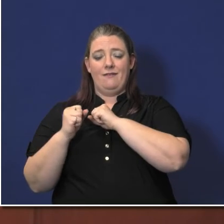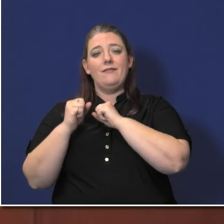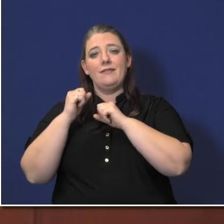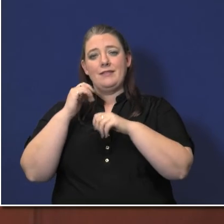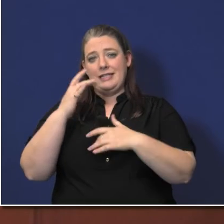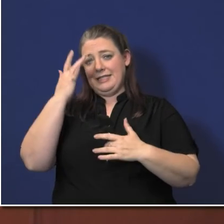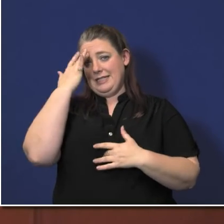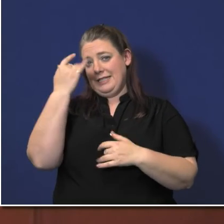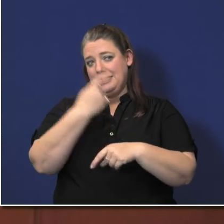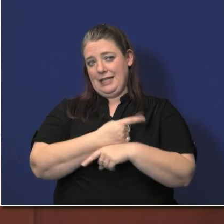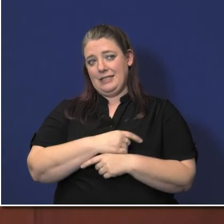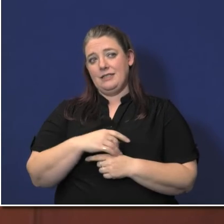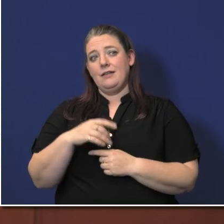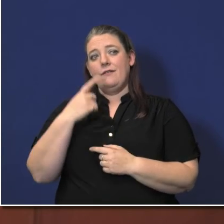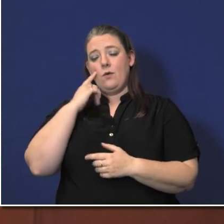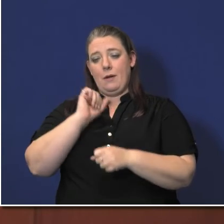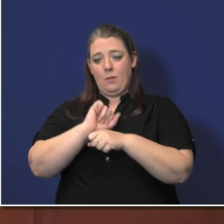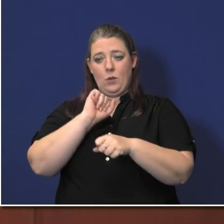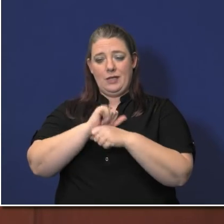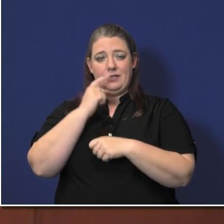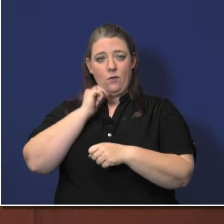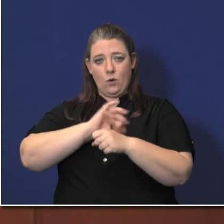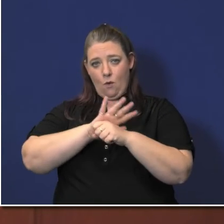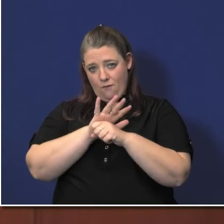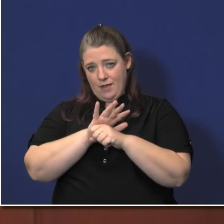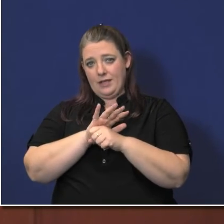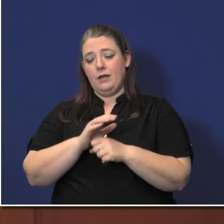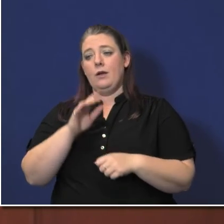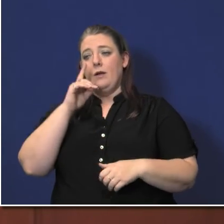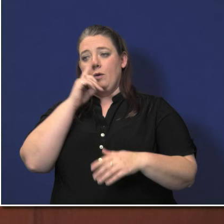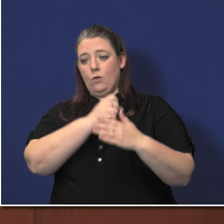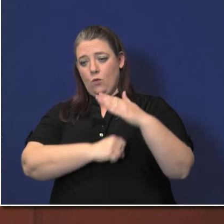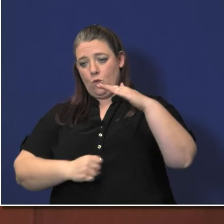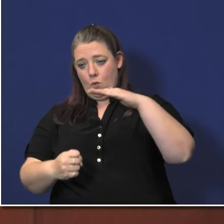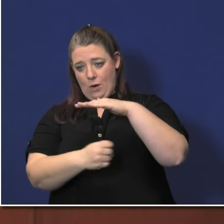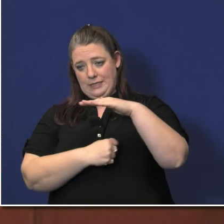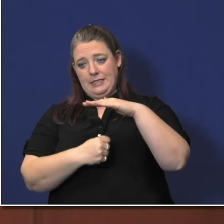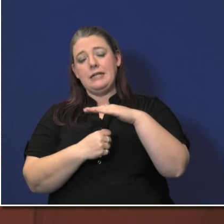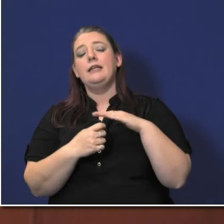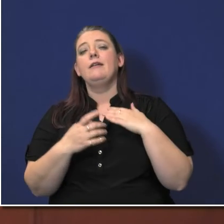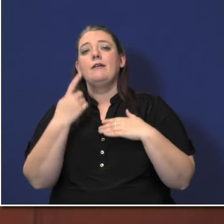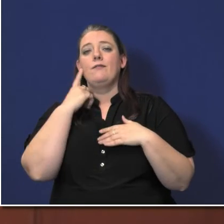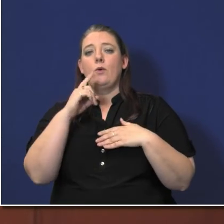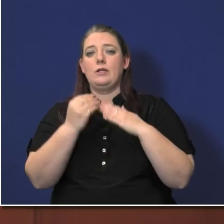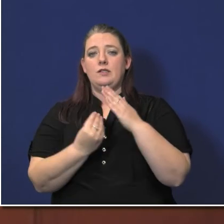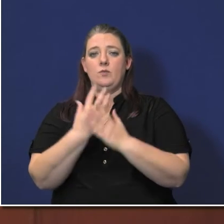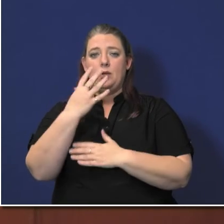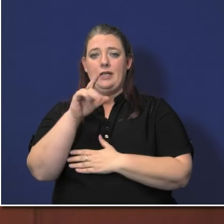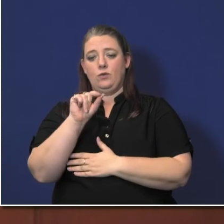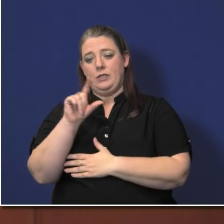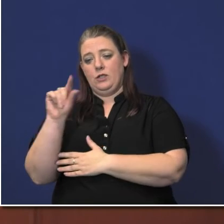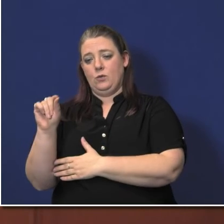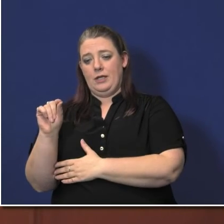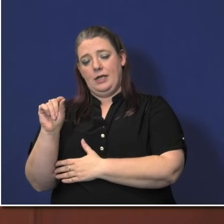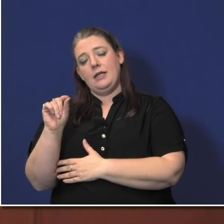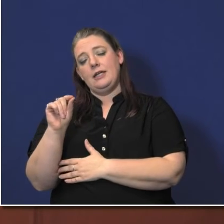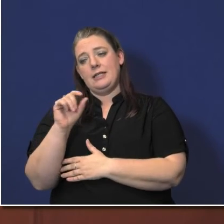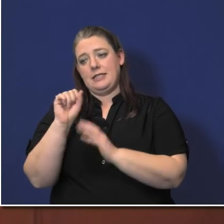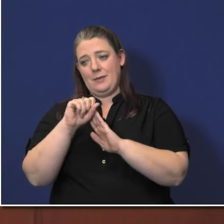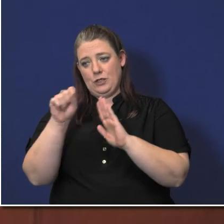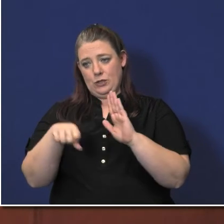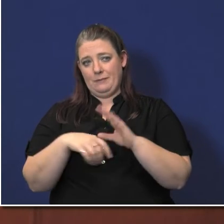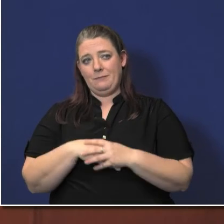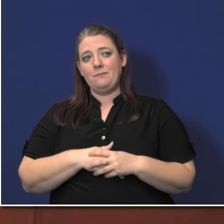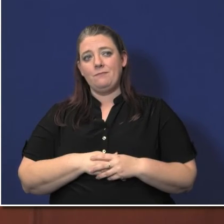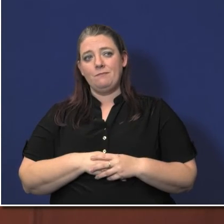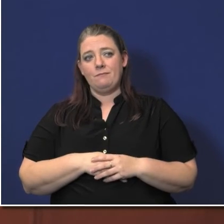DEC local for employees for COVID quarantine and isolation for the spring 2020 semester. I